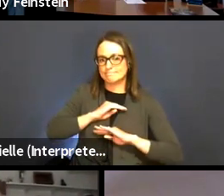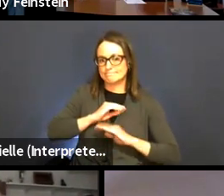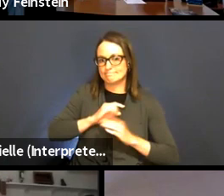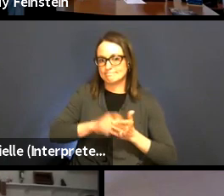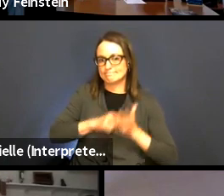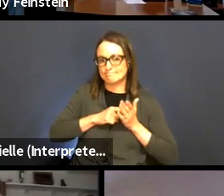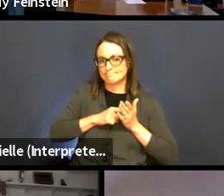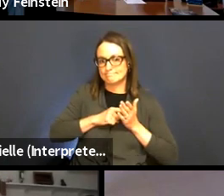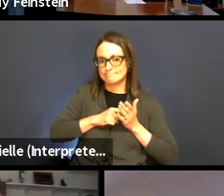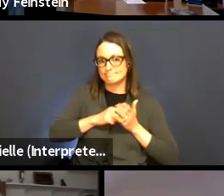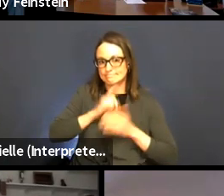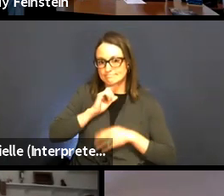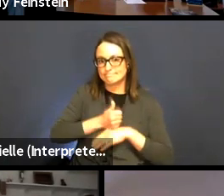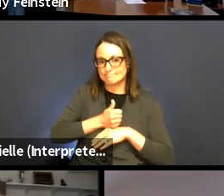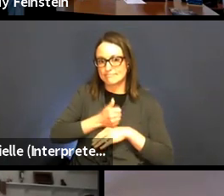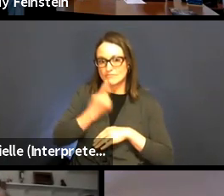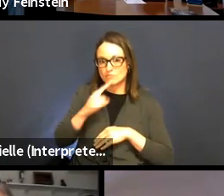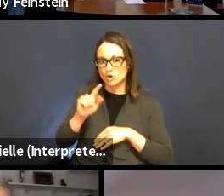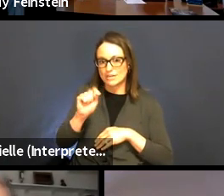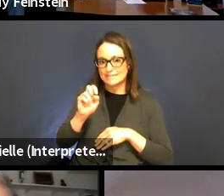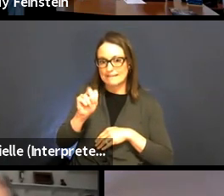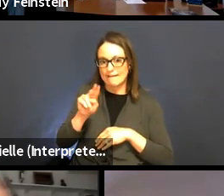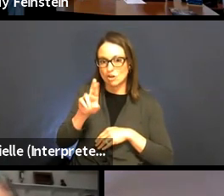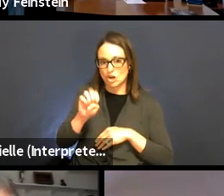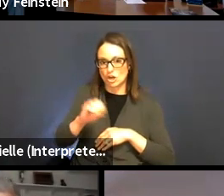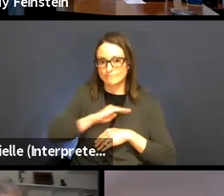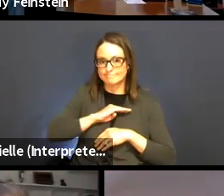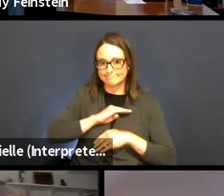set forth for tenure.